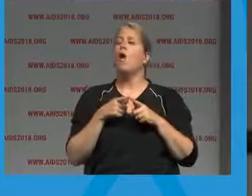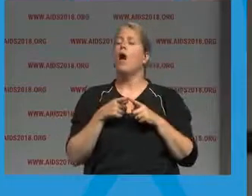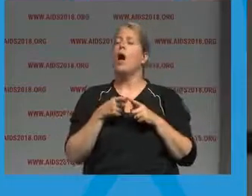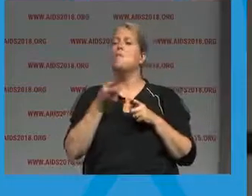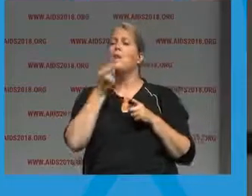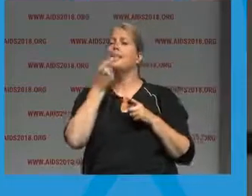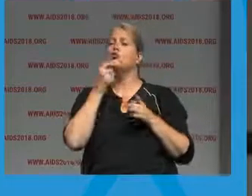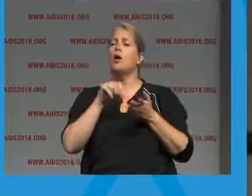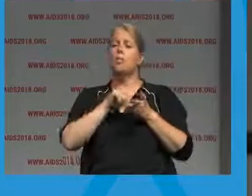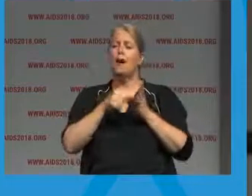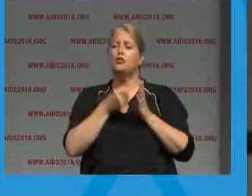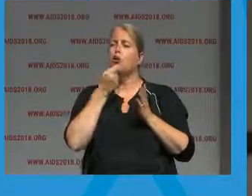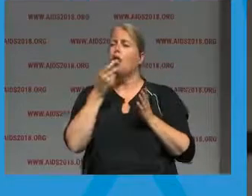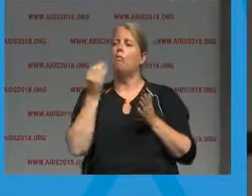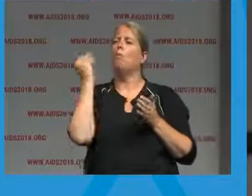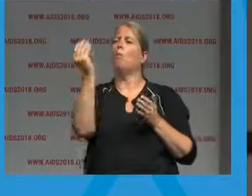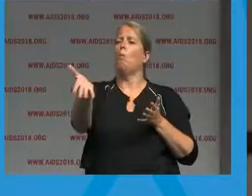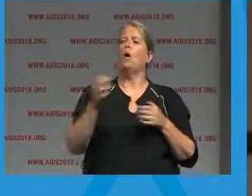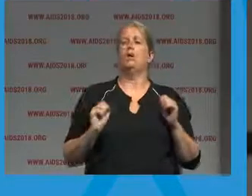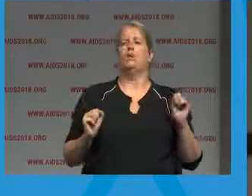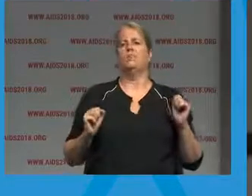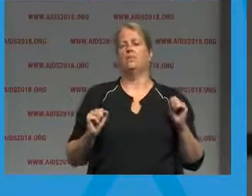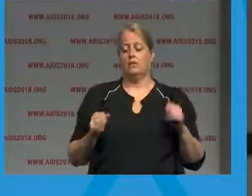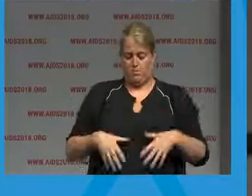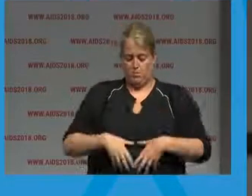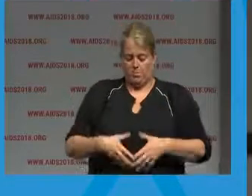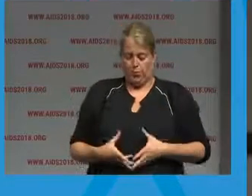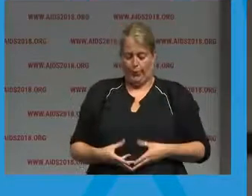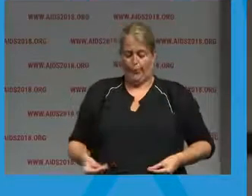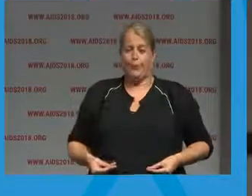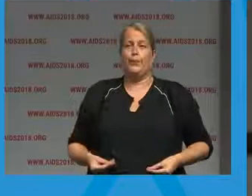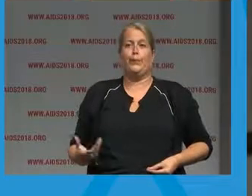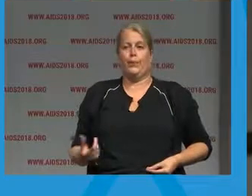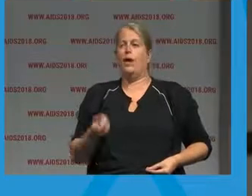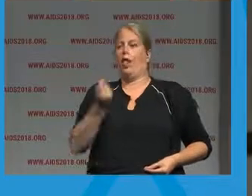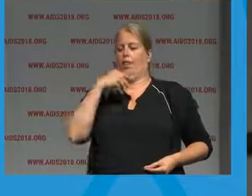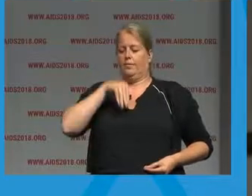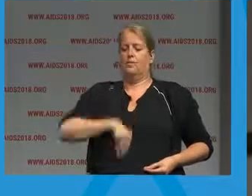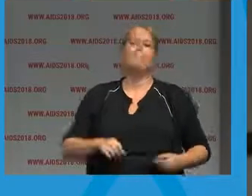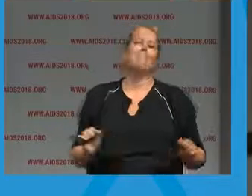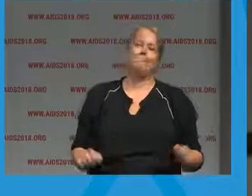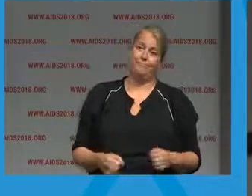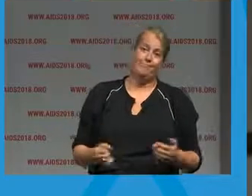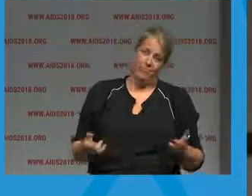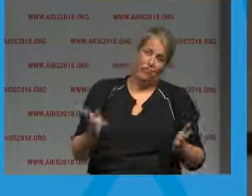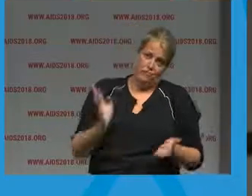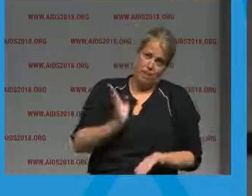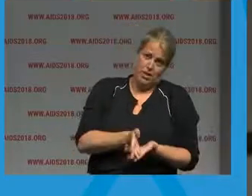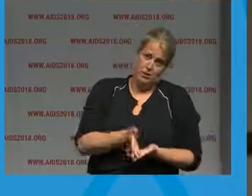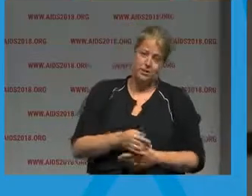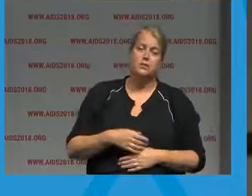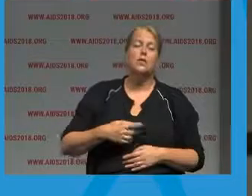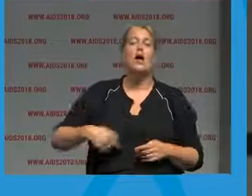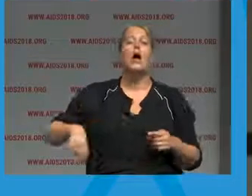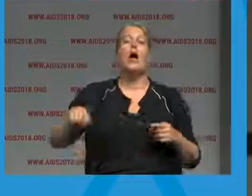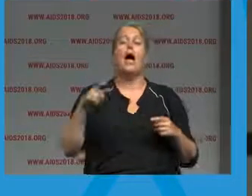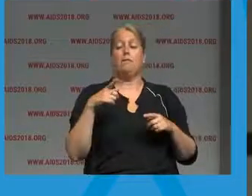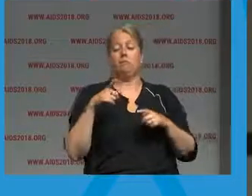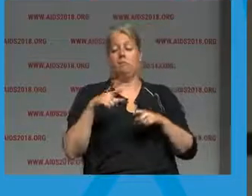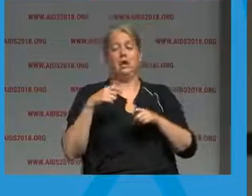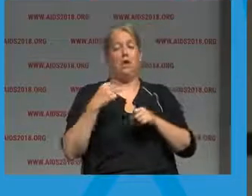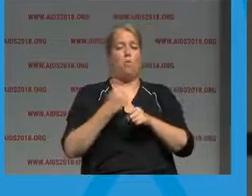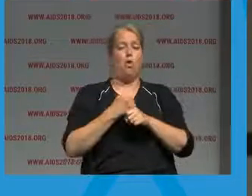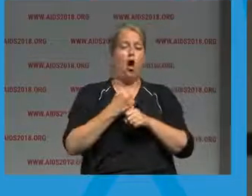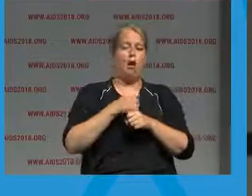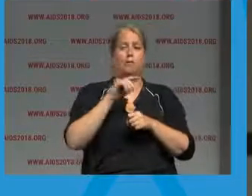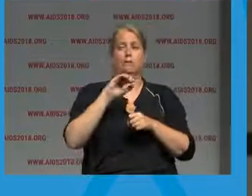medicines, because people cannot take them on an empty stomach, very rightly said. And I think working in TB for decades,